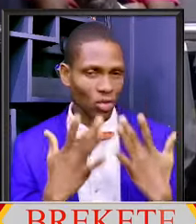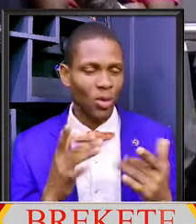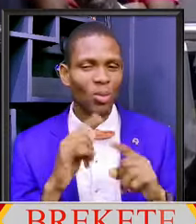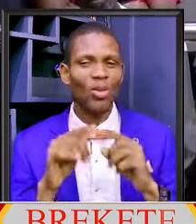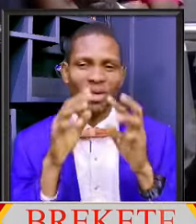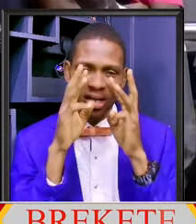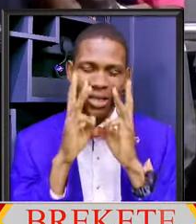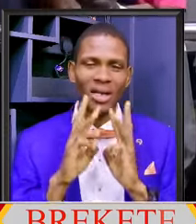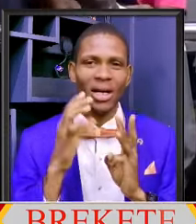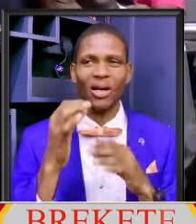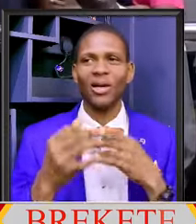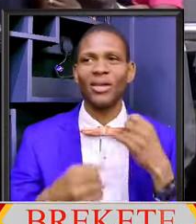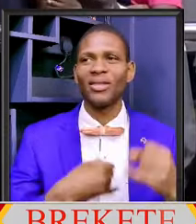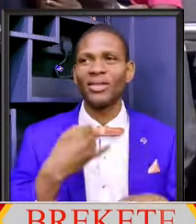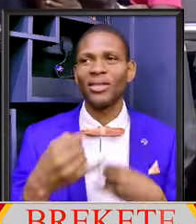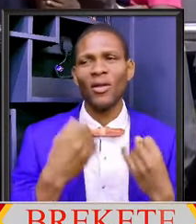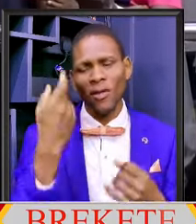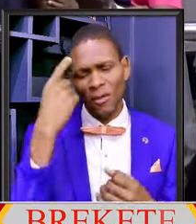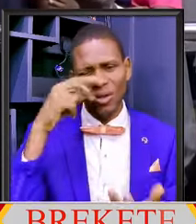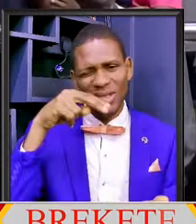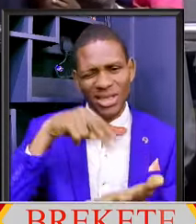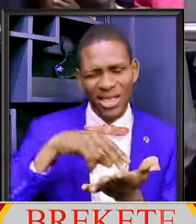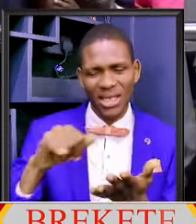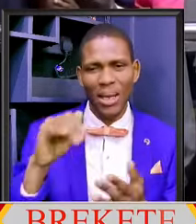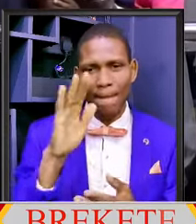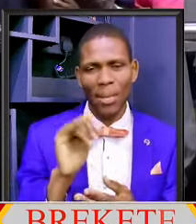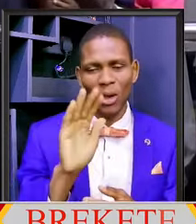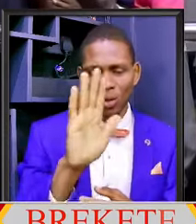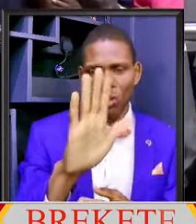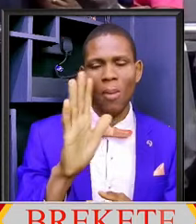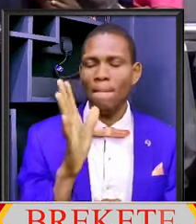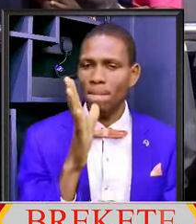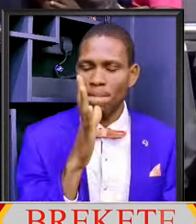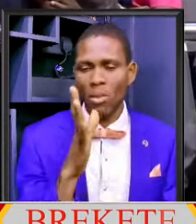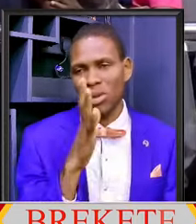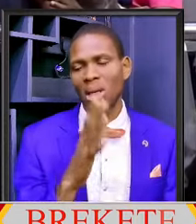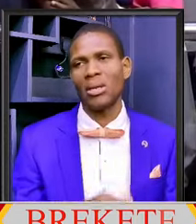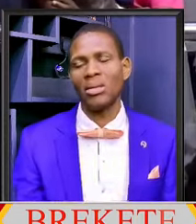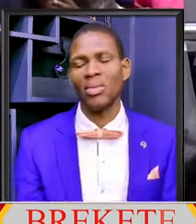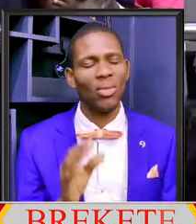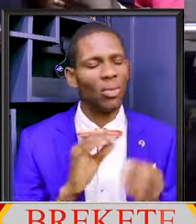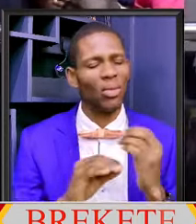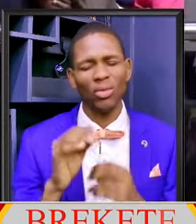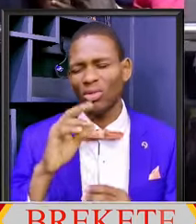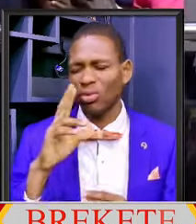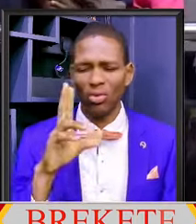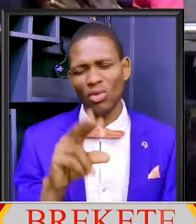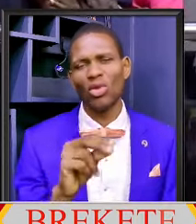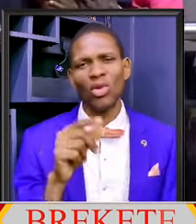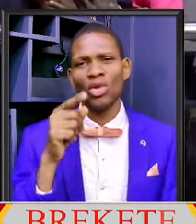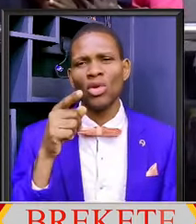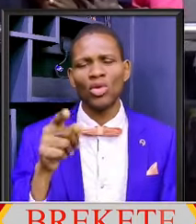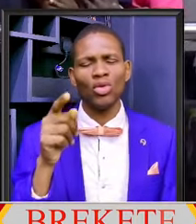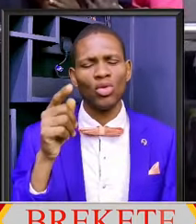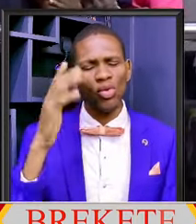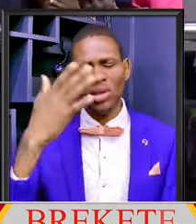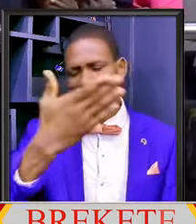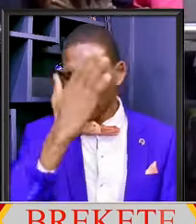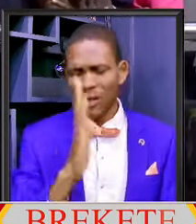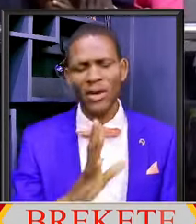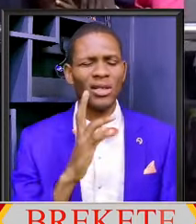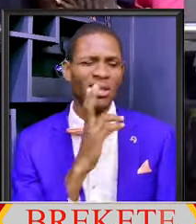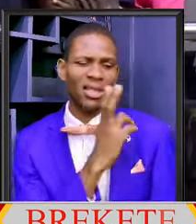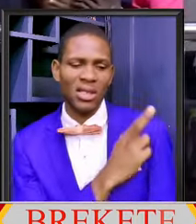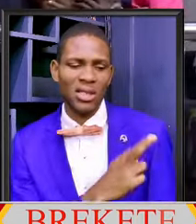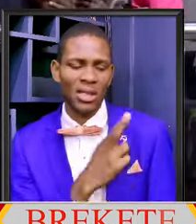cry of joy. Amen. For standing by your mother, oh no, you shall never regret